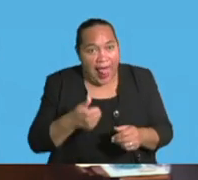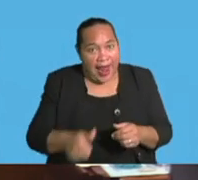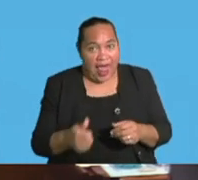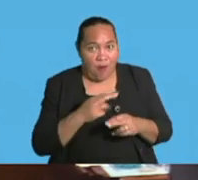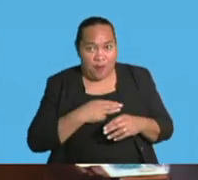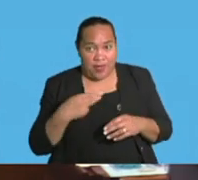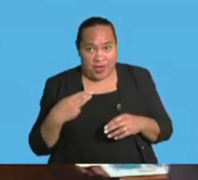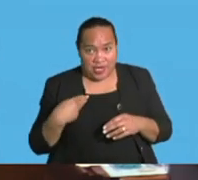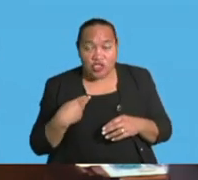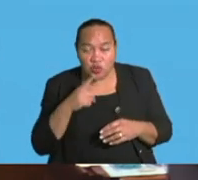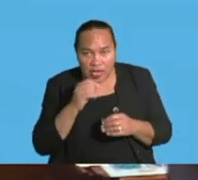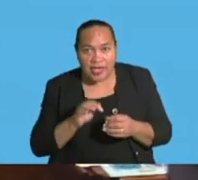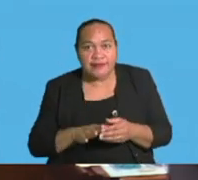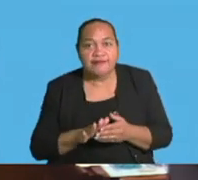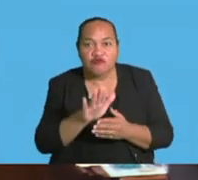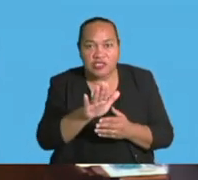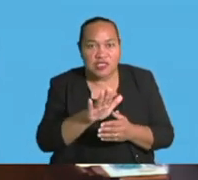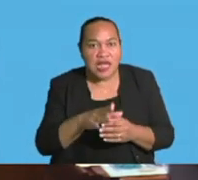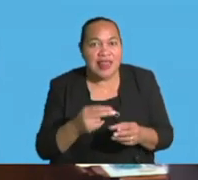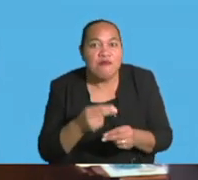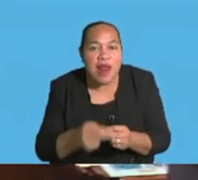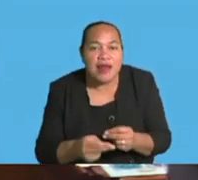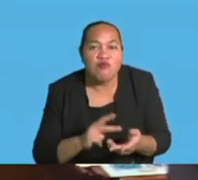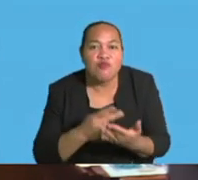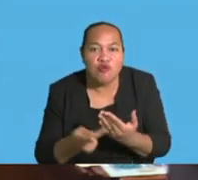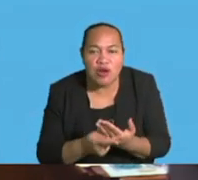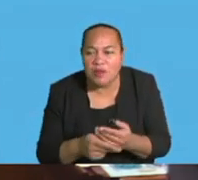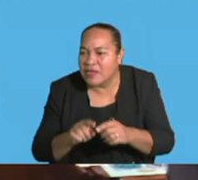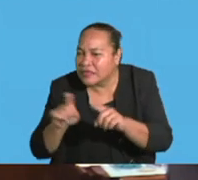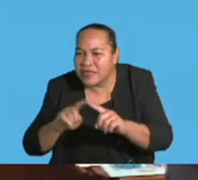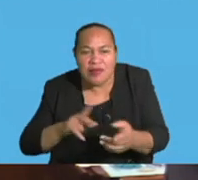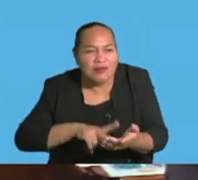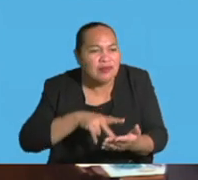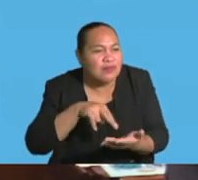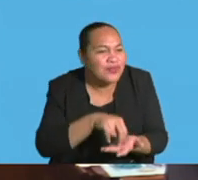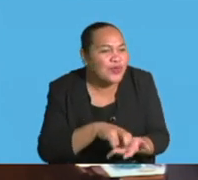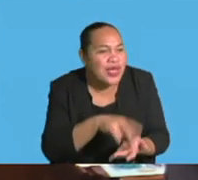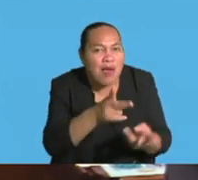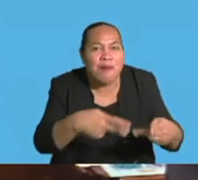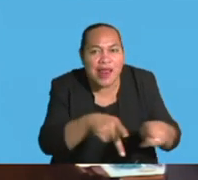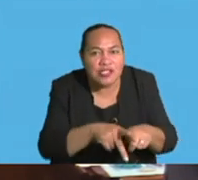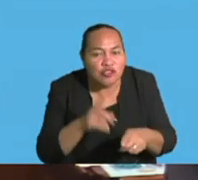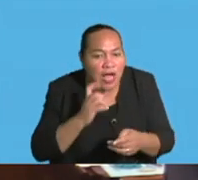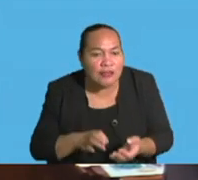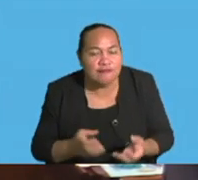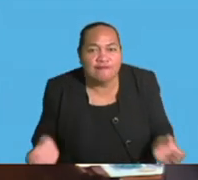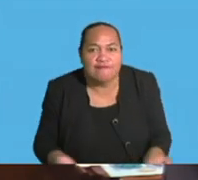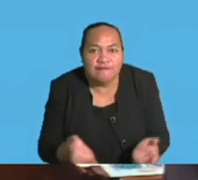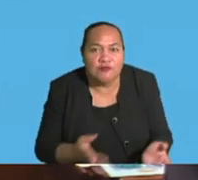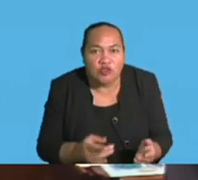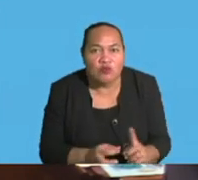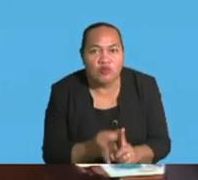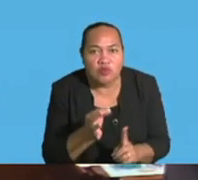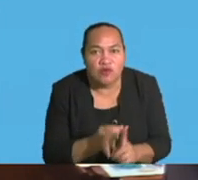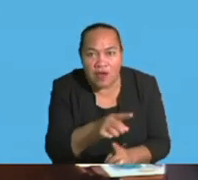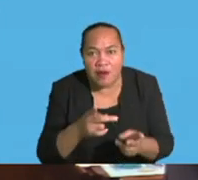and indeed increase its planting programs targeting vulnerable and degraded areas, thereby increasing Fiji's forest cover